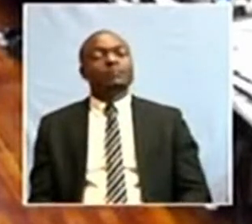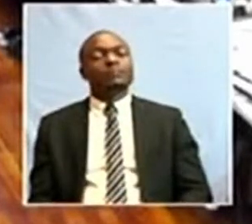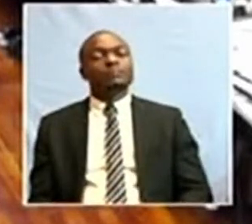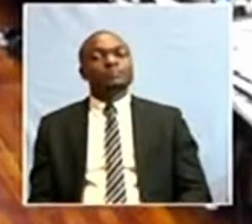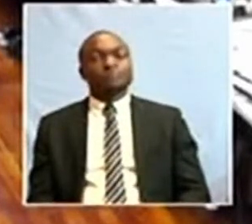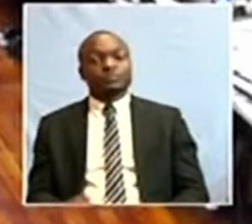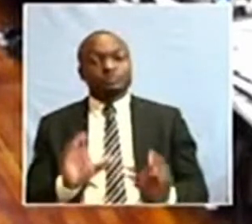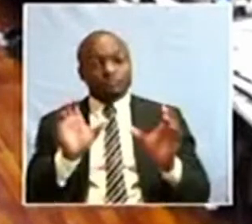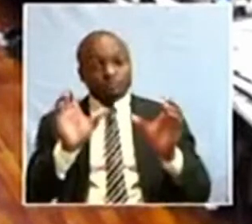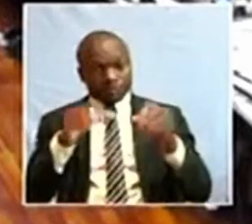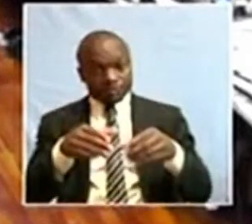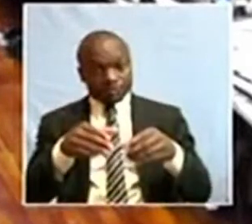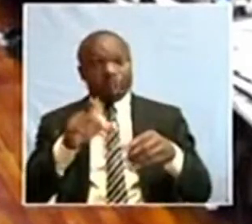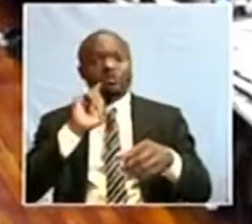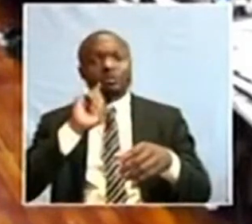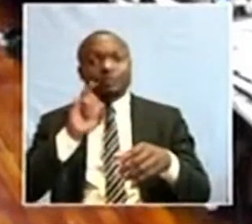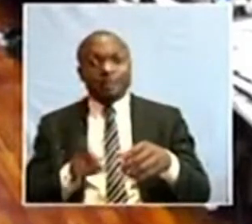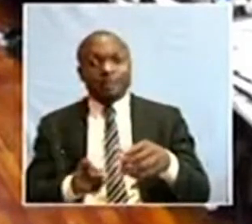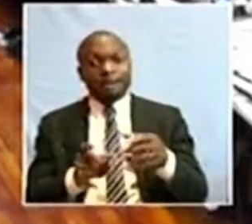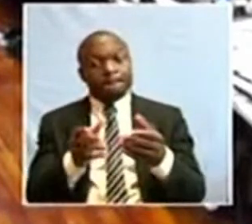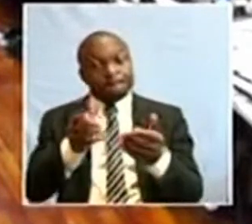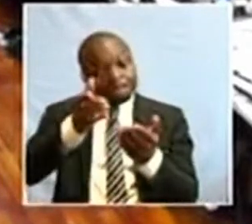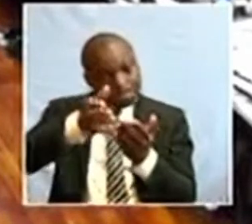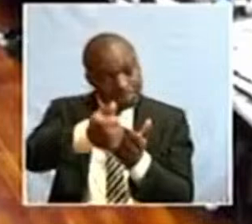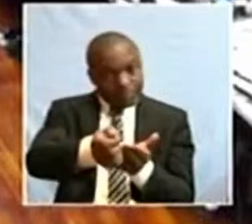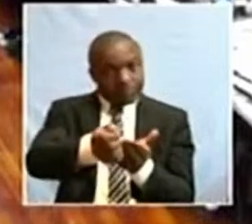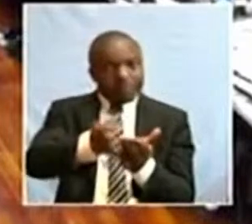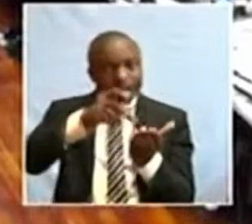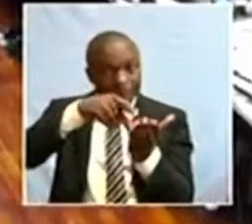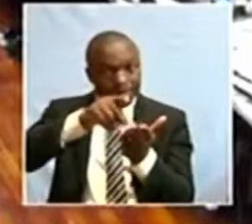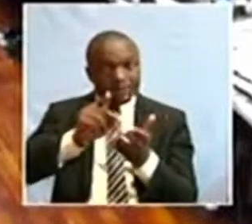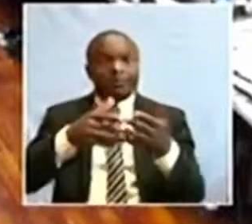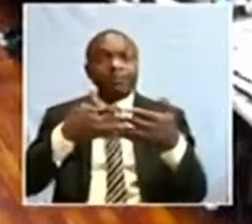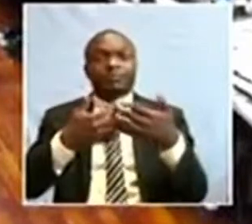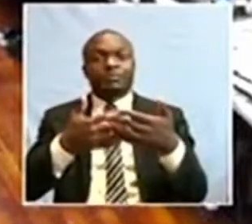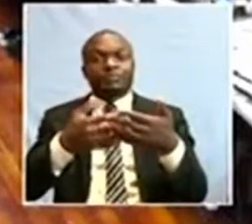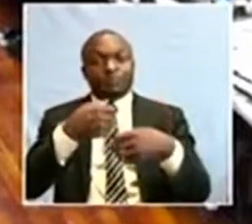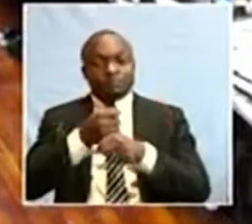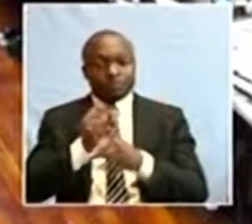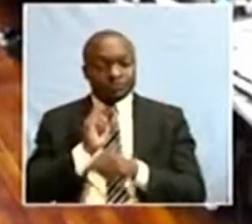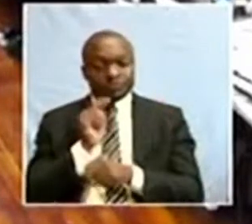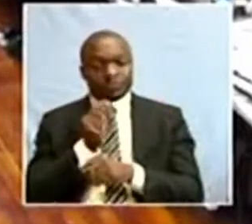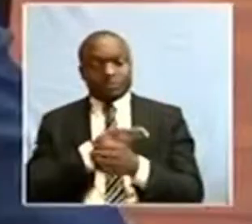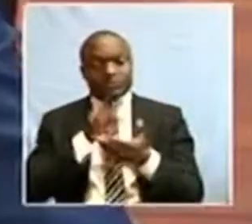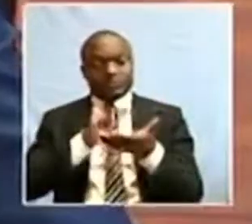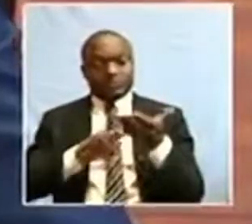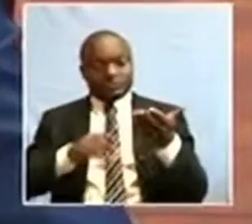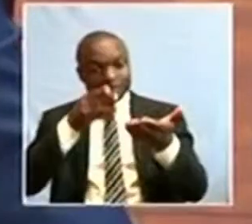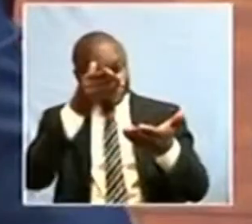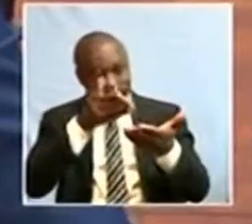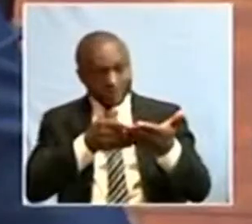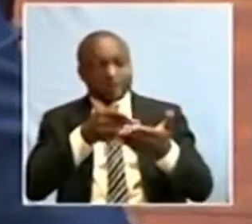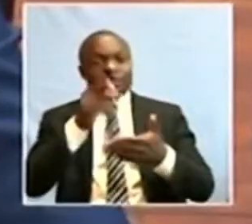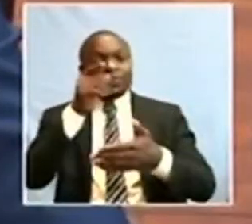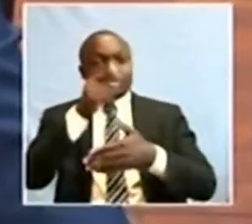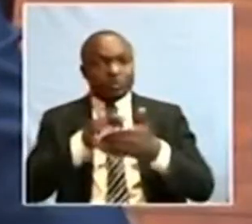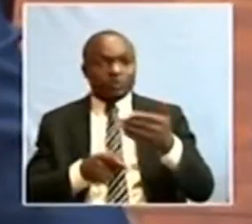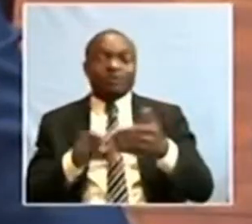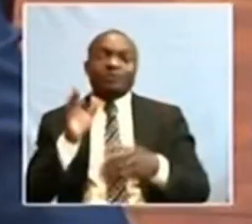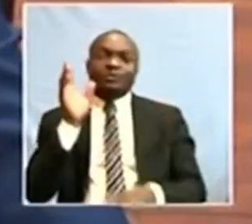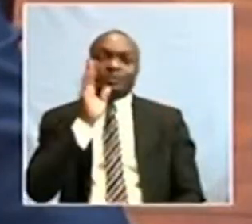the council should have attached the payment vouchers, at least to convince us that this is what they have done,